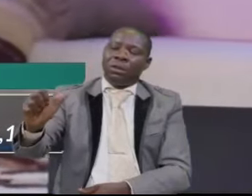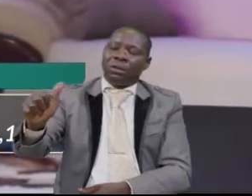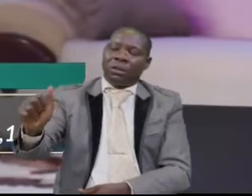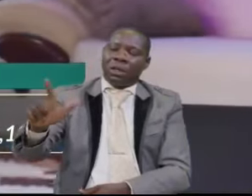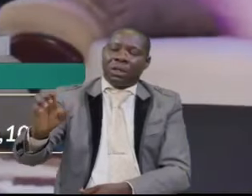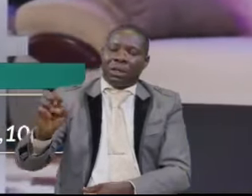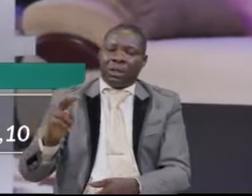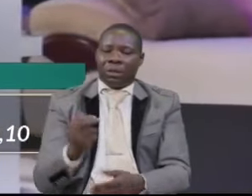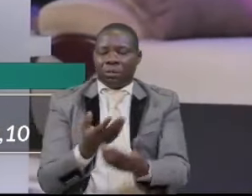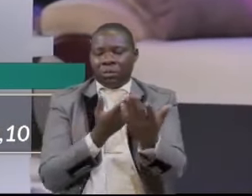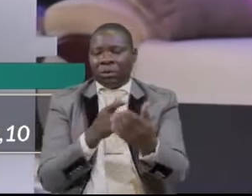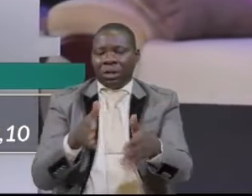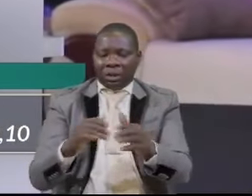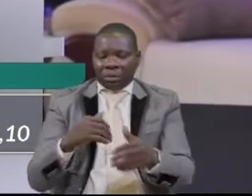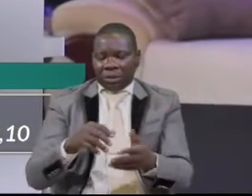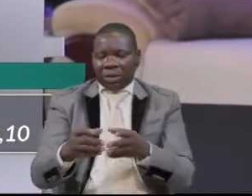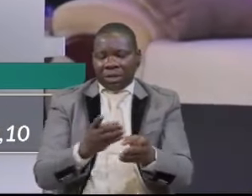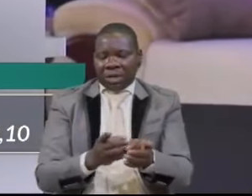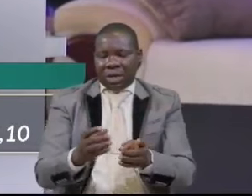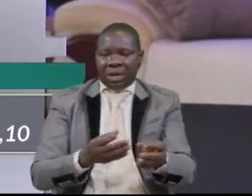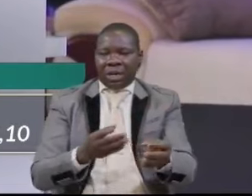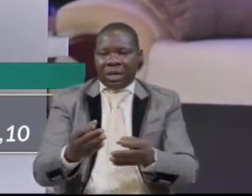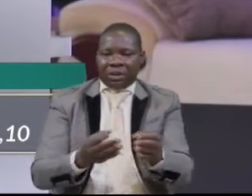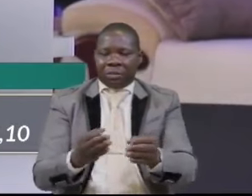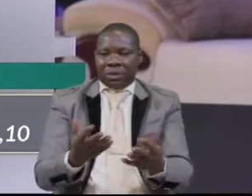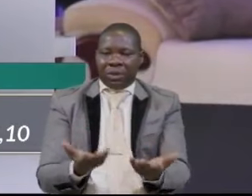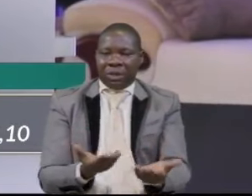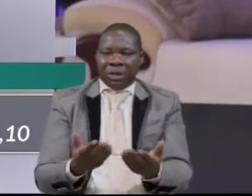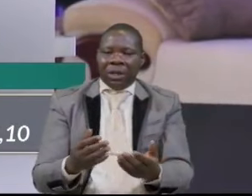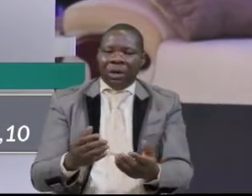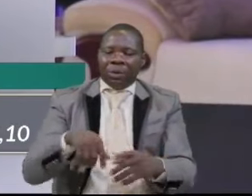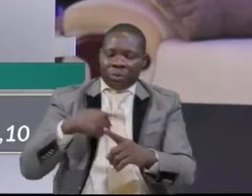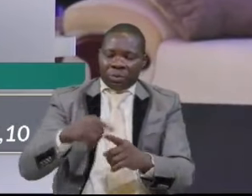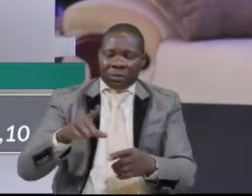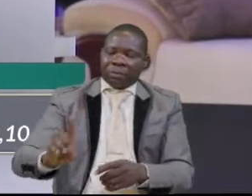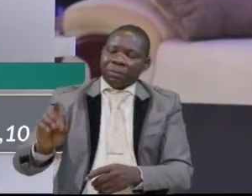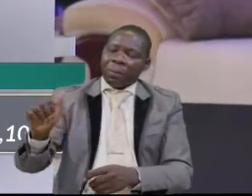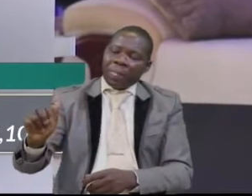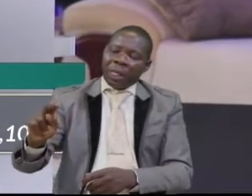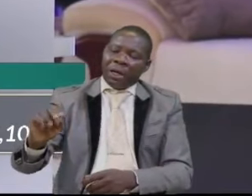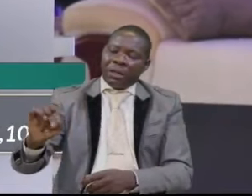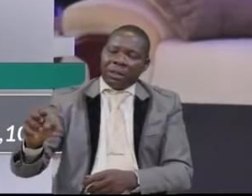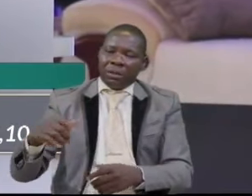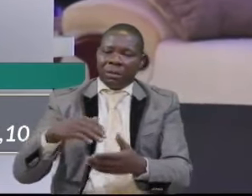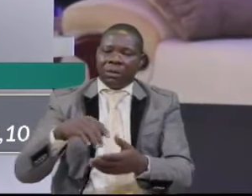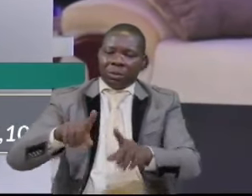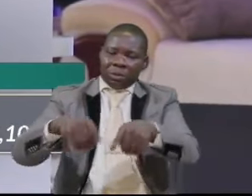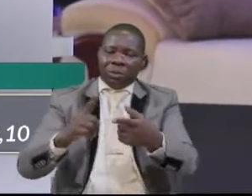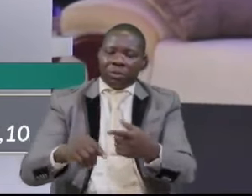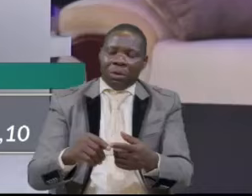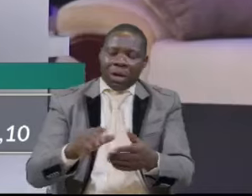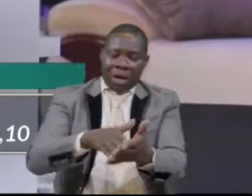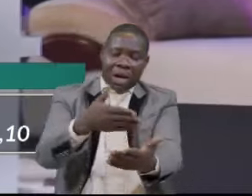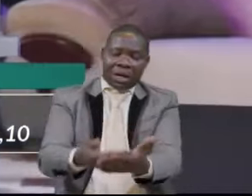Daniel, when he got to Babylon, he was a teenager. Put the age at either 16, 17, or 18.